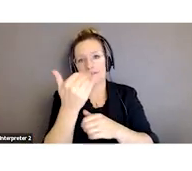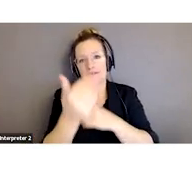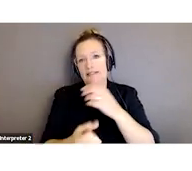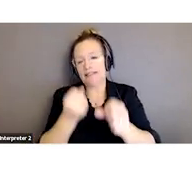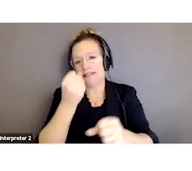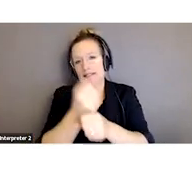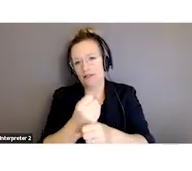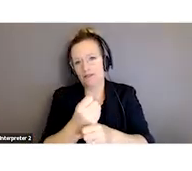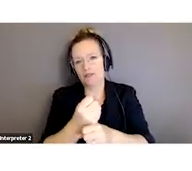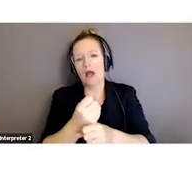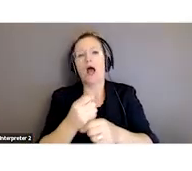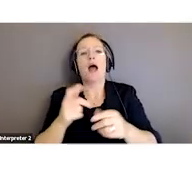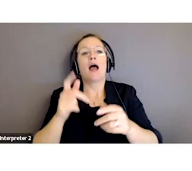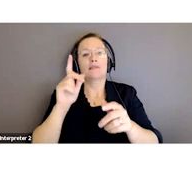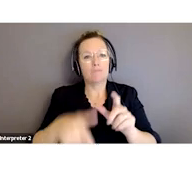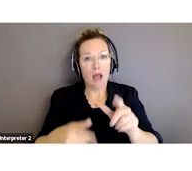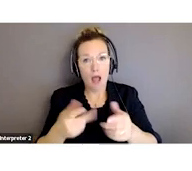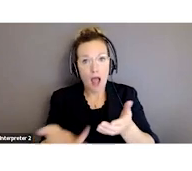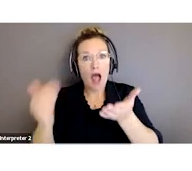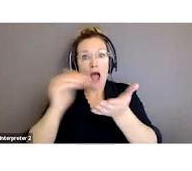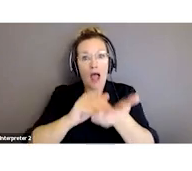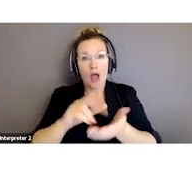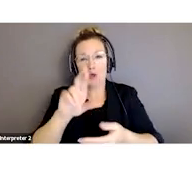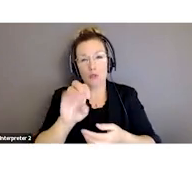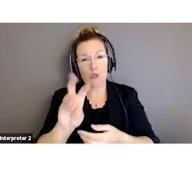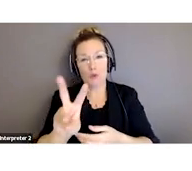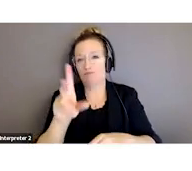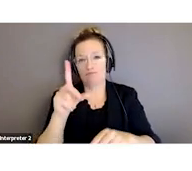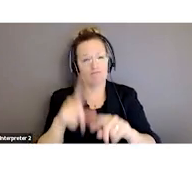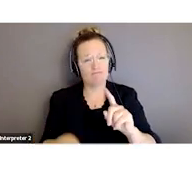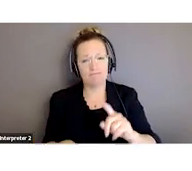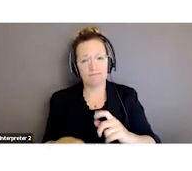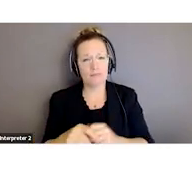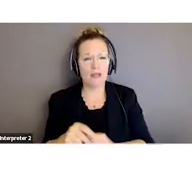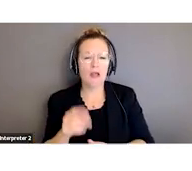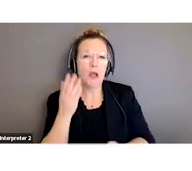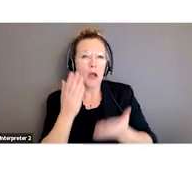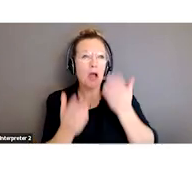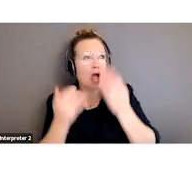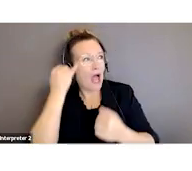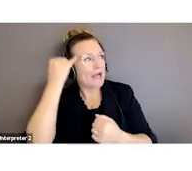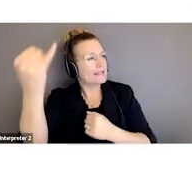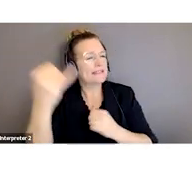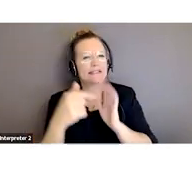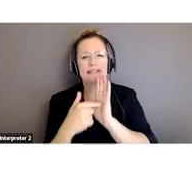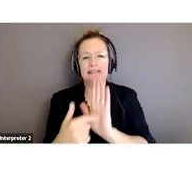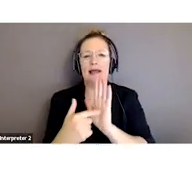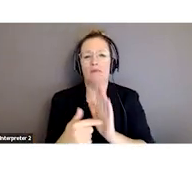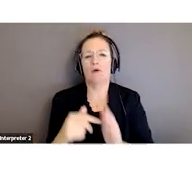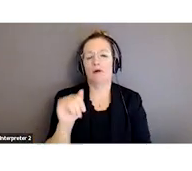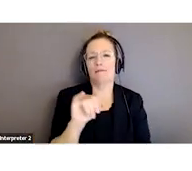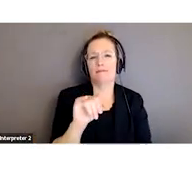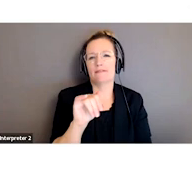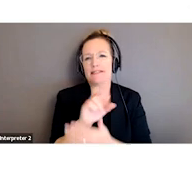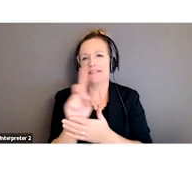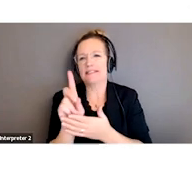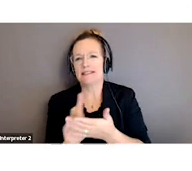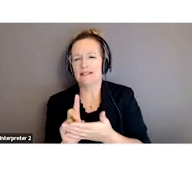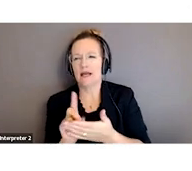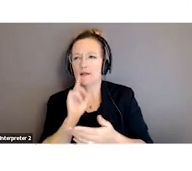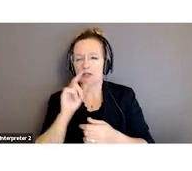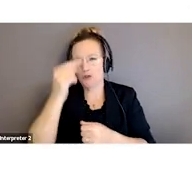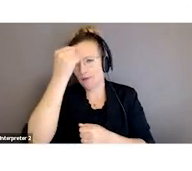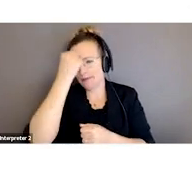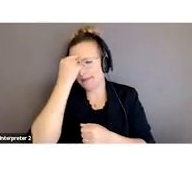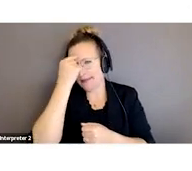So to give you an idea that, yes, we can all think of some industrial designs that would be obvious to protect, but let